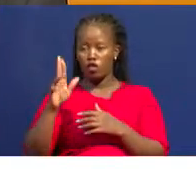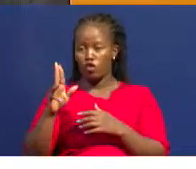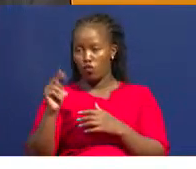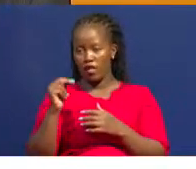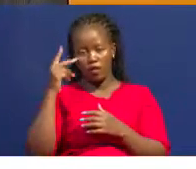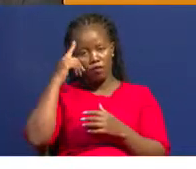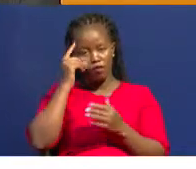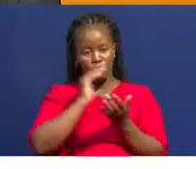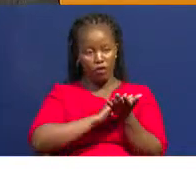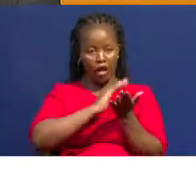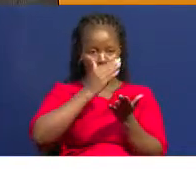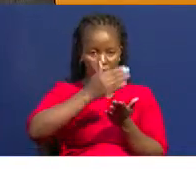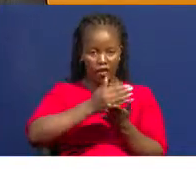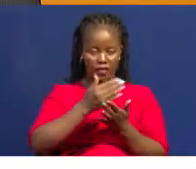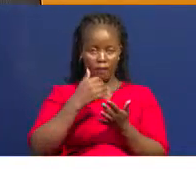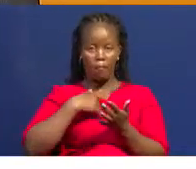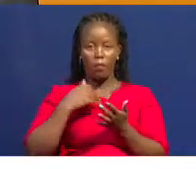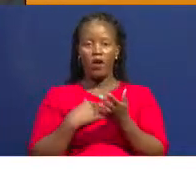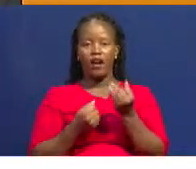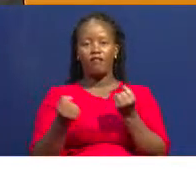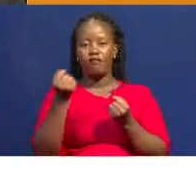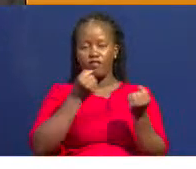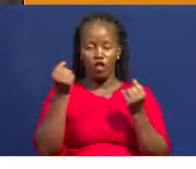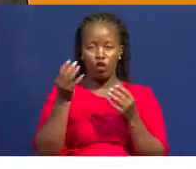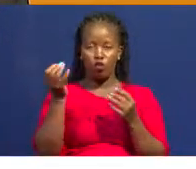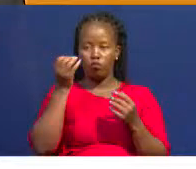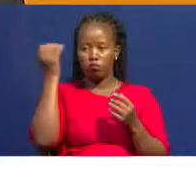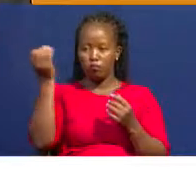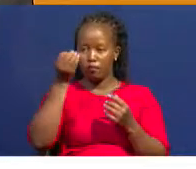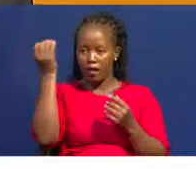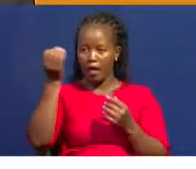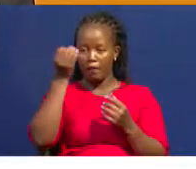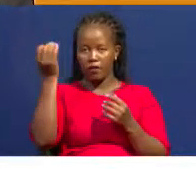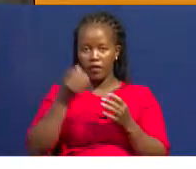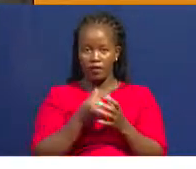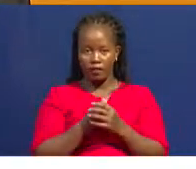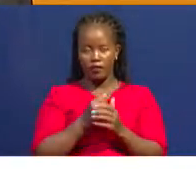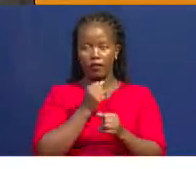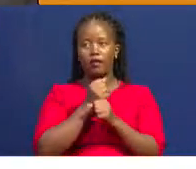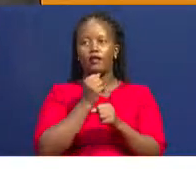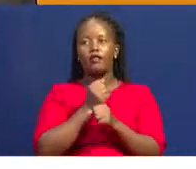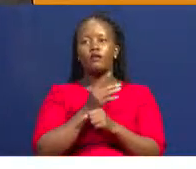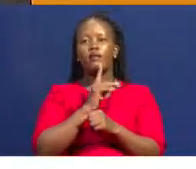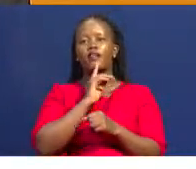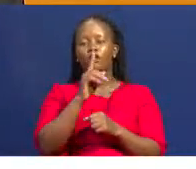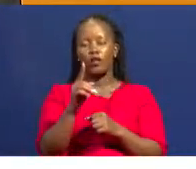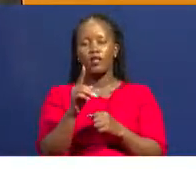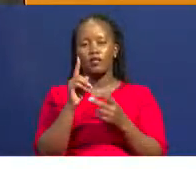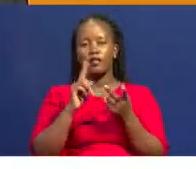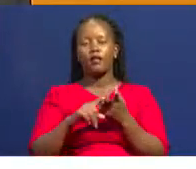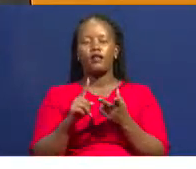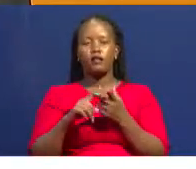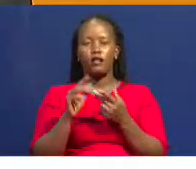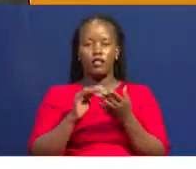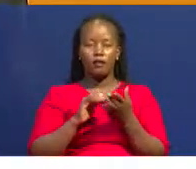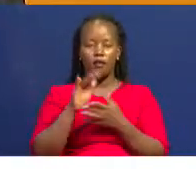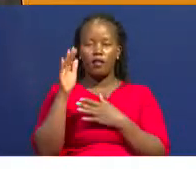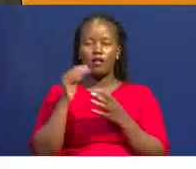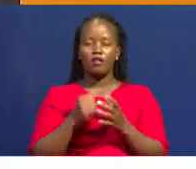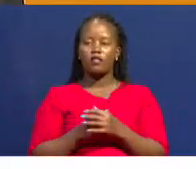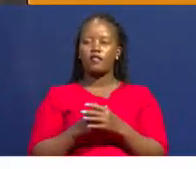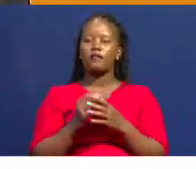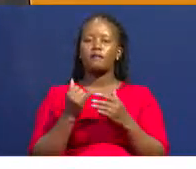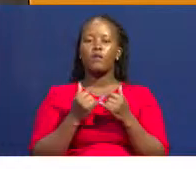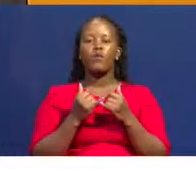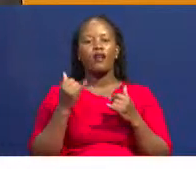have ambulances equipped, plying our roads, so that should an accident happen, there is quick response. Fire